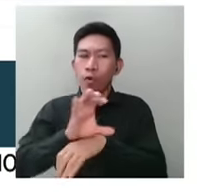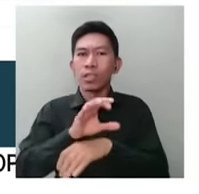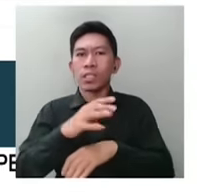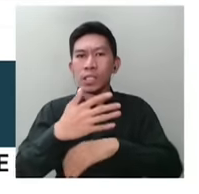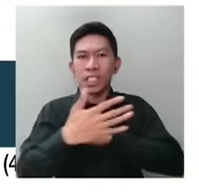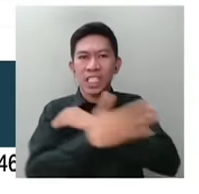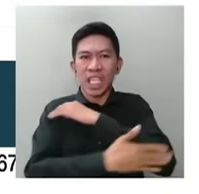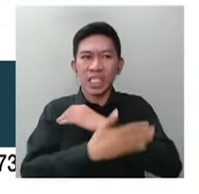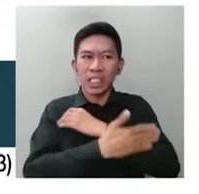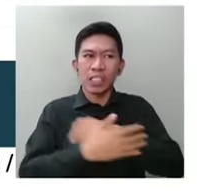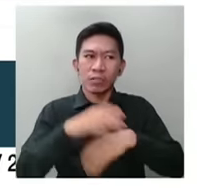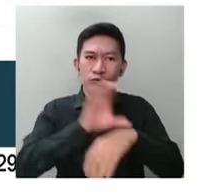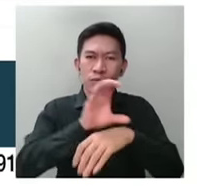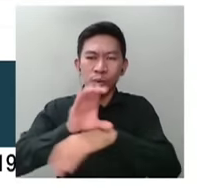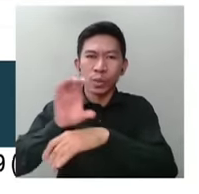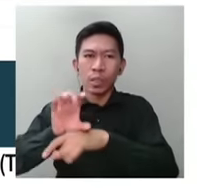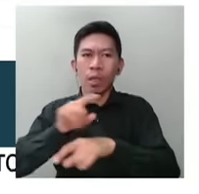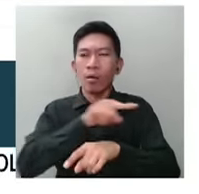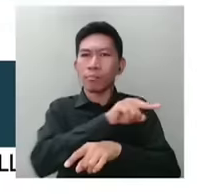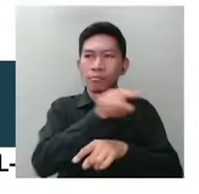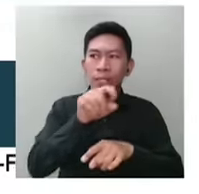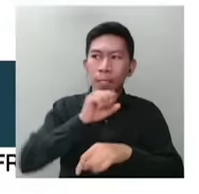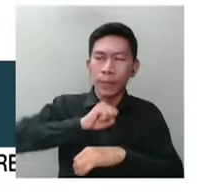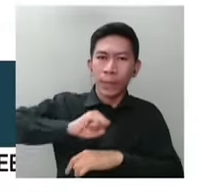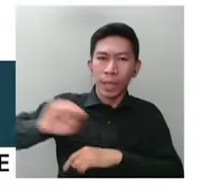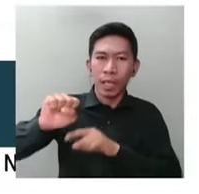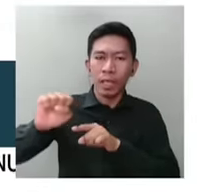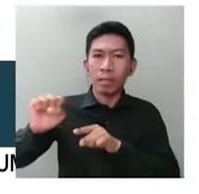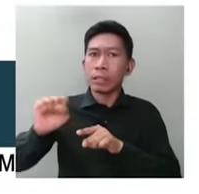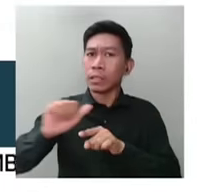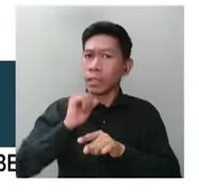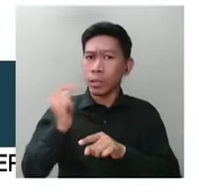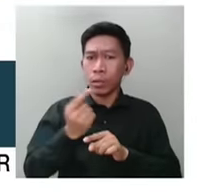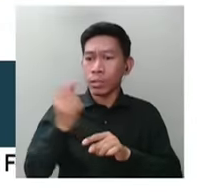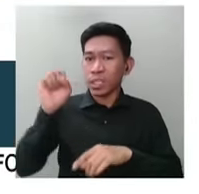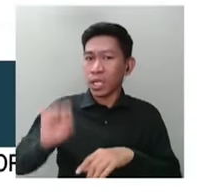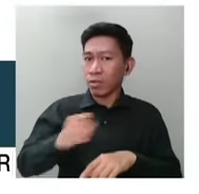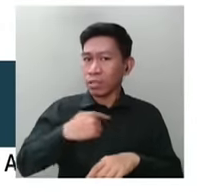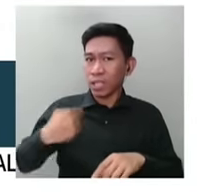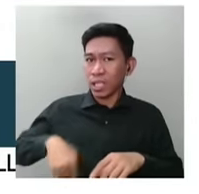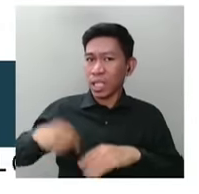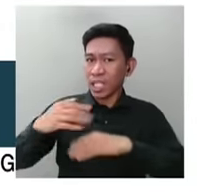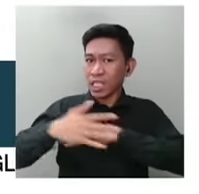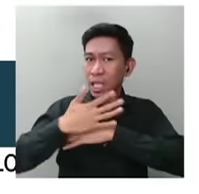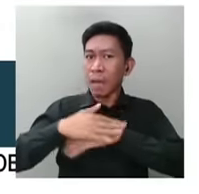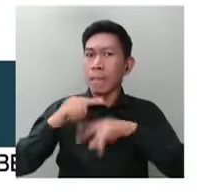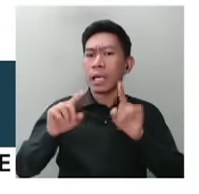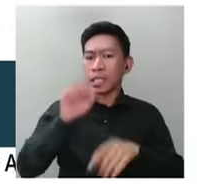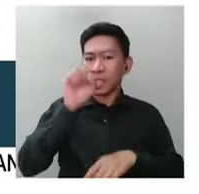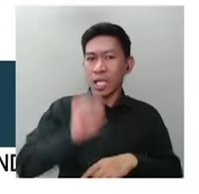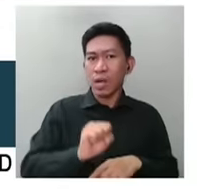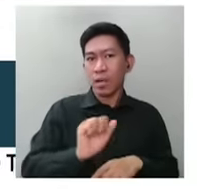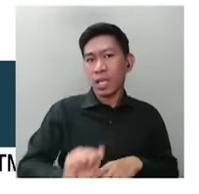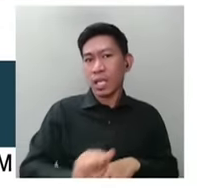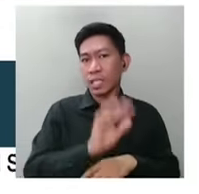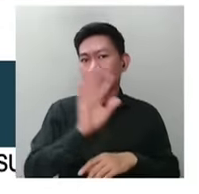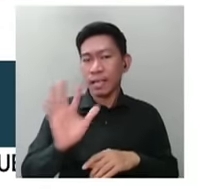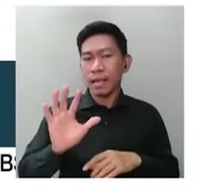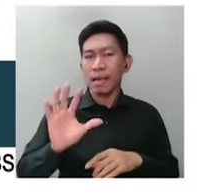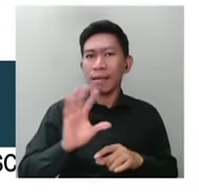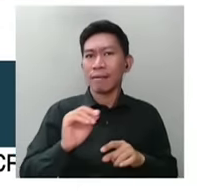resisting China's maritime expansion, not only in the South China Sea, but even in South Asia and other parts of, you know,